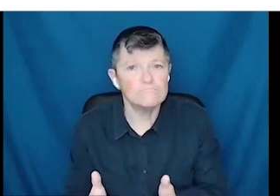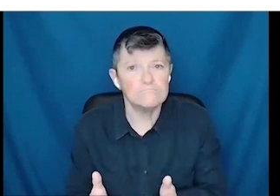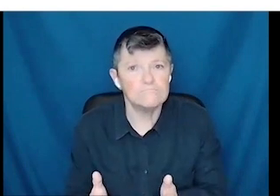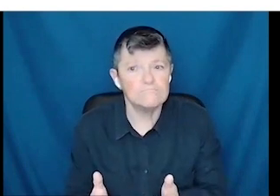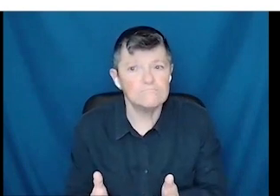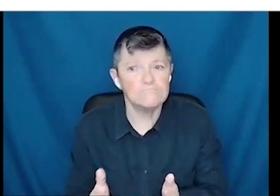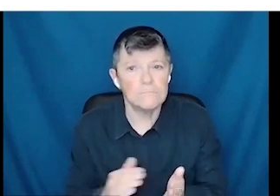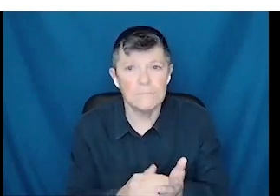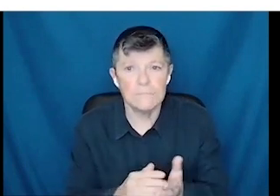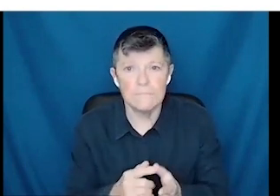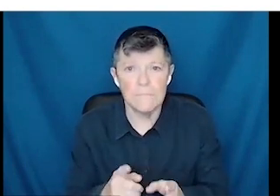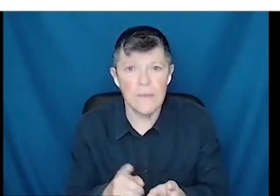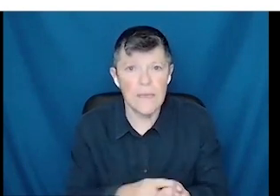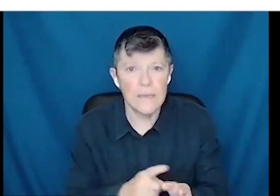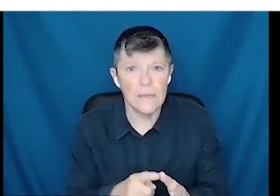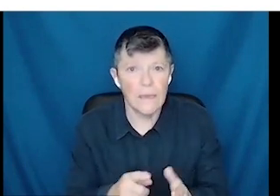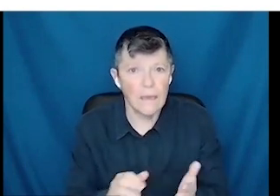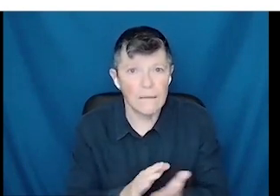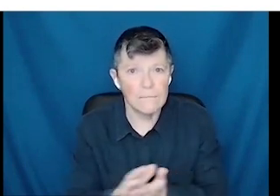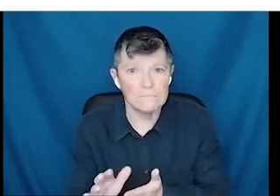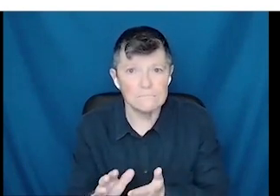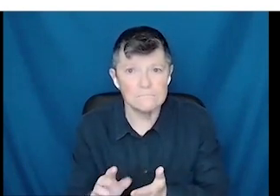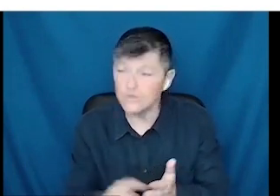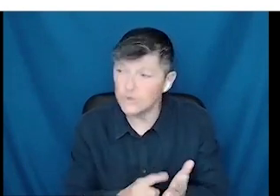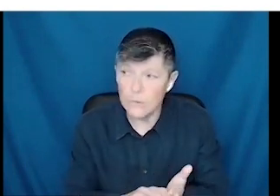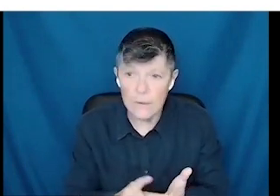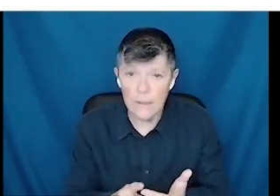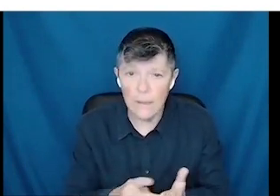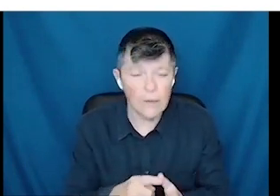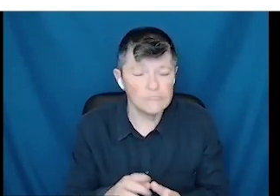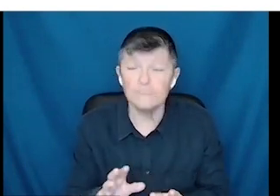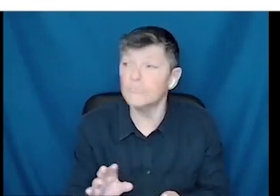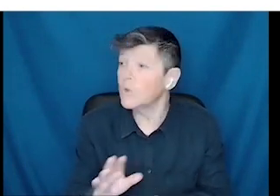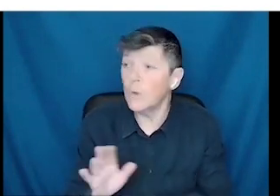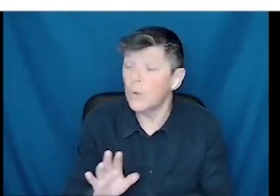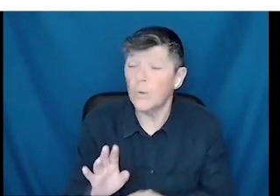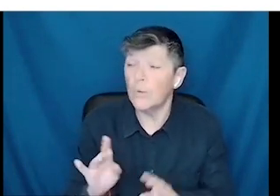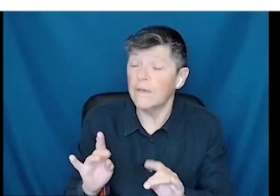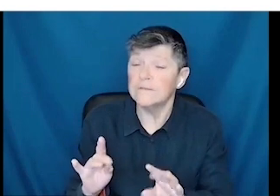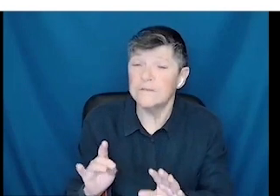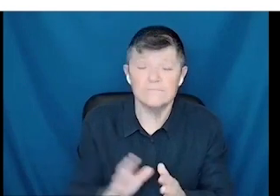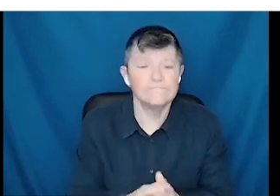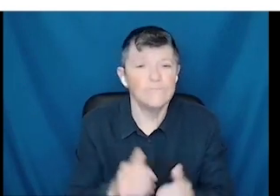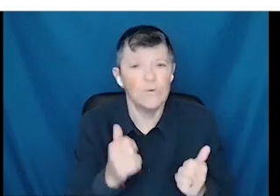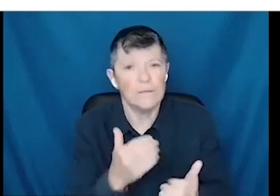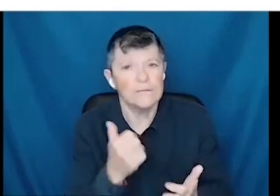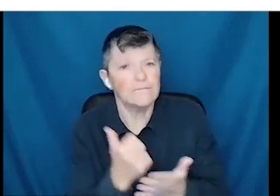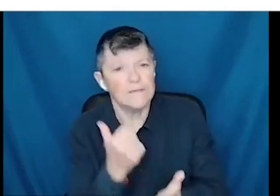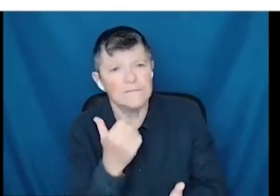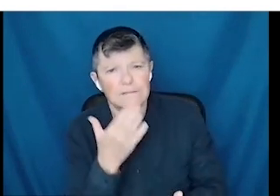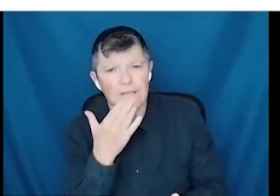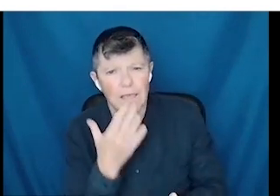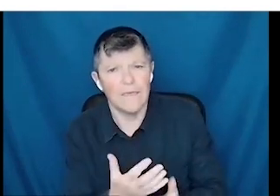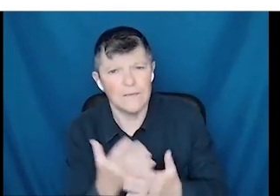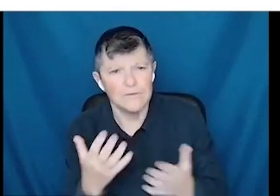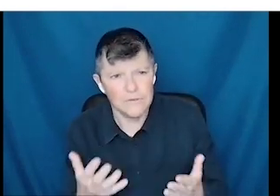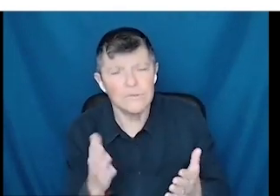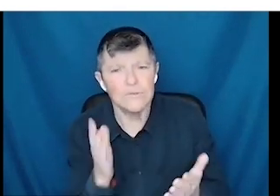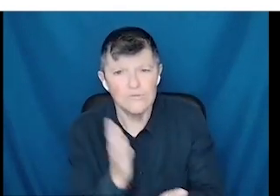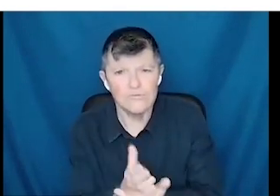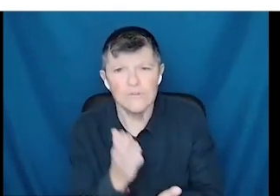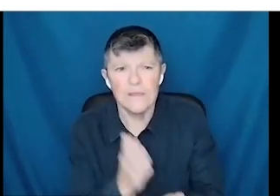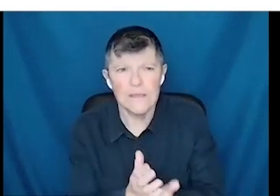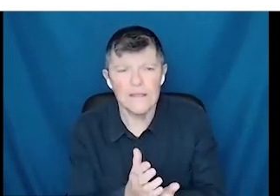Maya, Julia? No, I think we're good. That's it. Yeah, fantastic. Thank you so much. And really, it was such